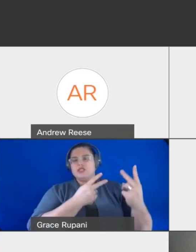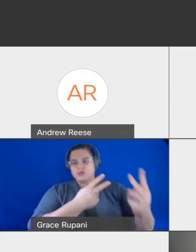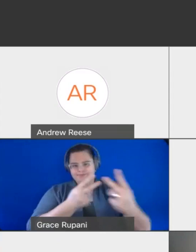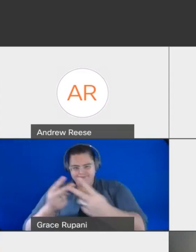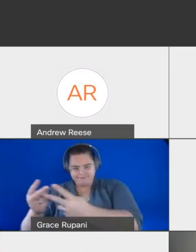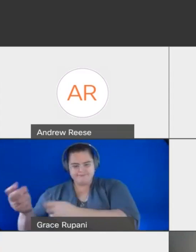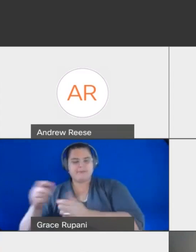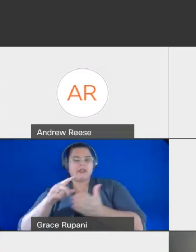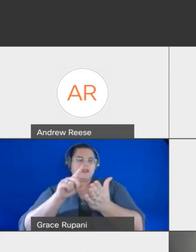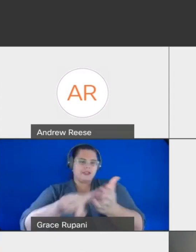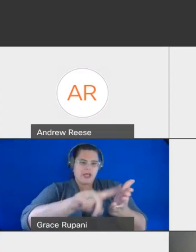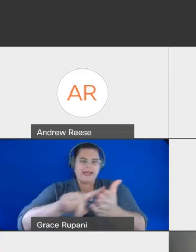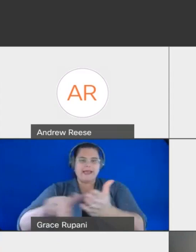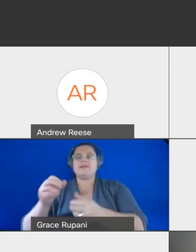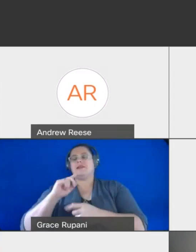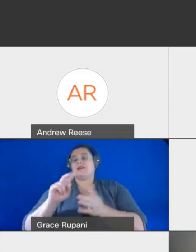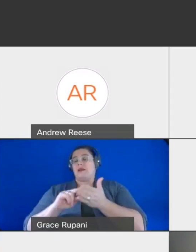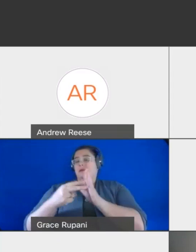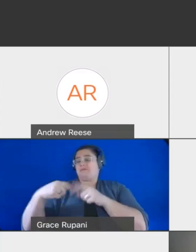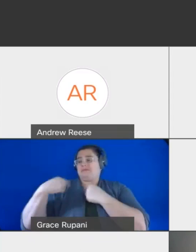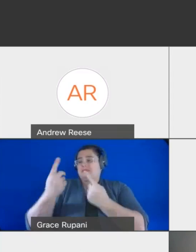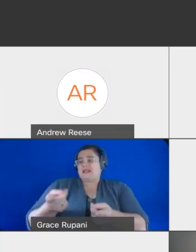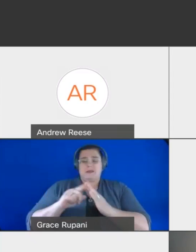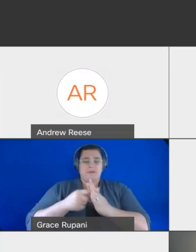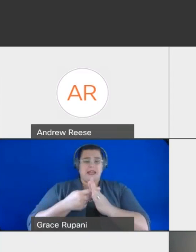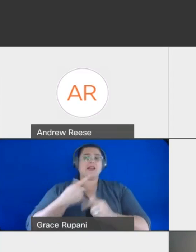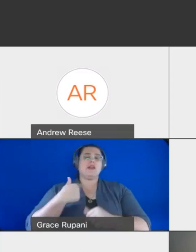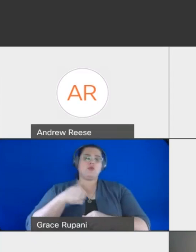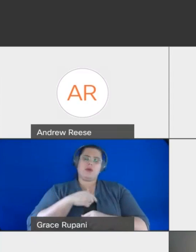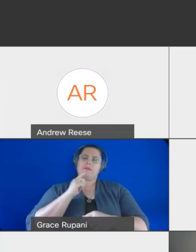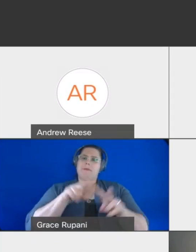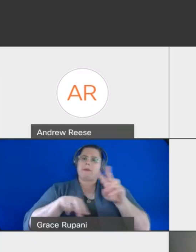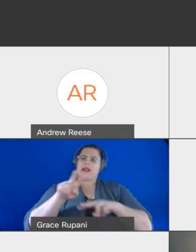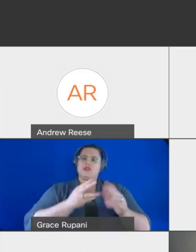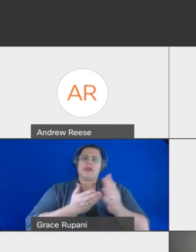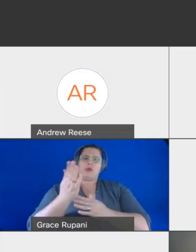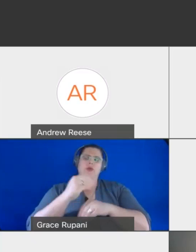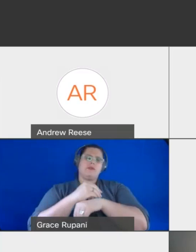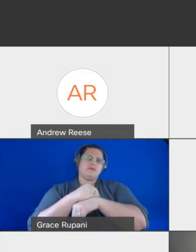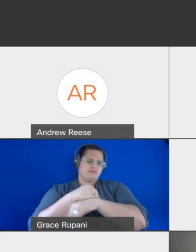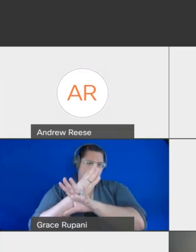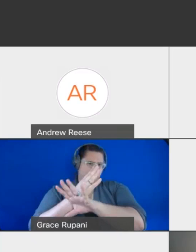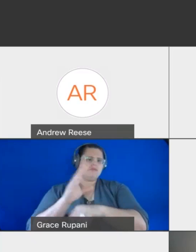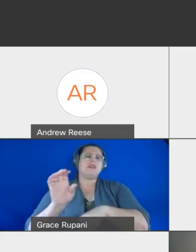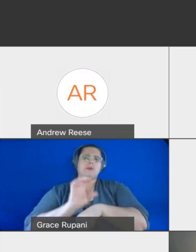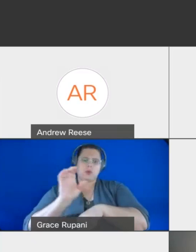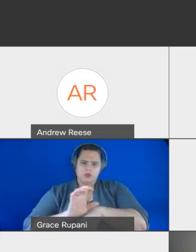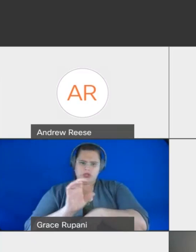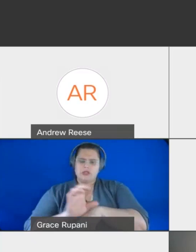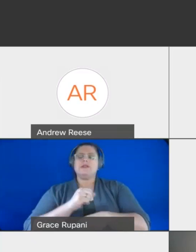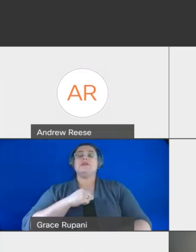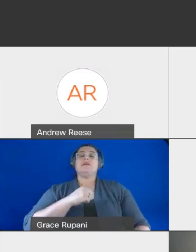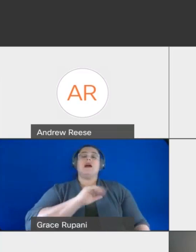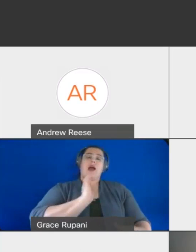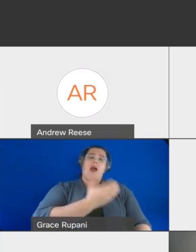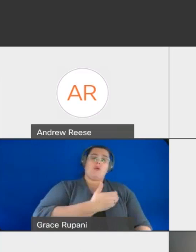we've been doing virtual monitoring since the beginning. Our quality resource specialists do it. Our service